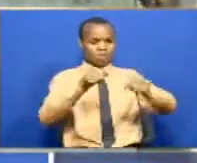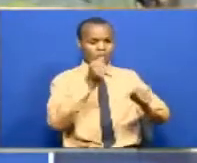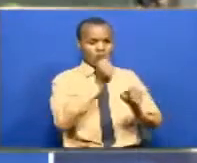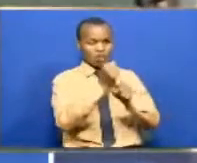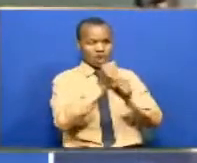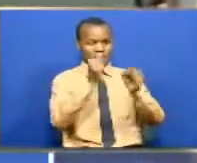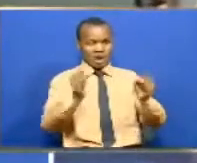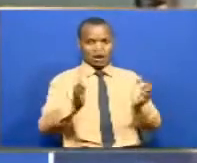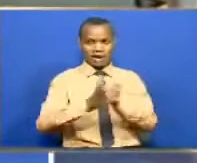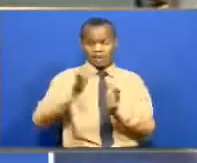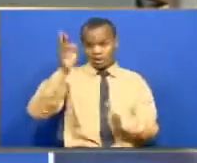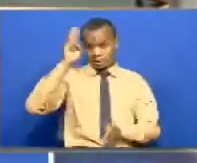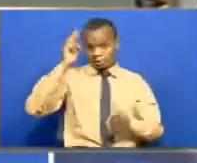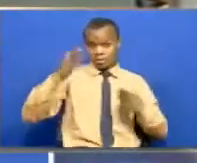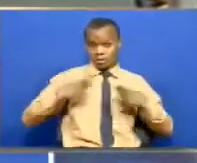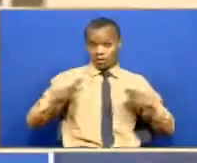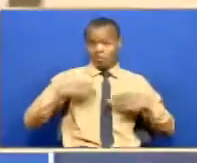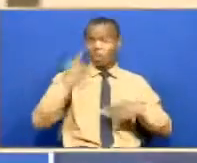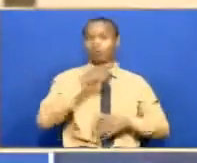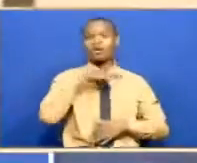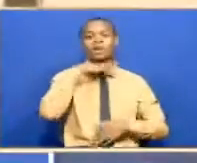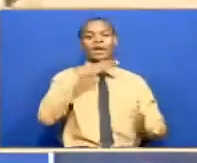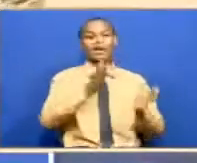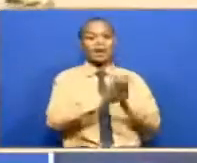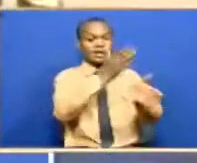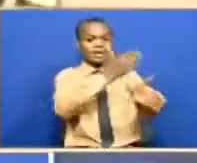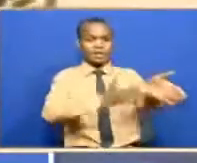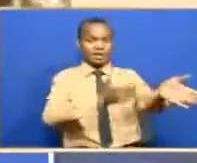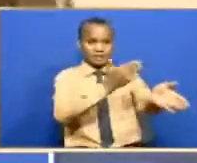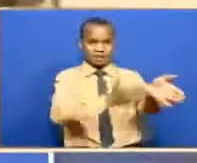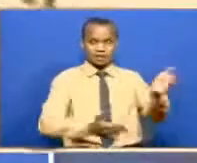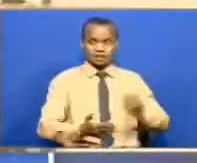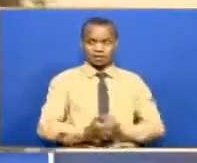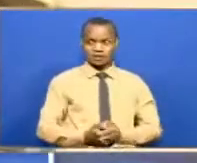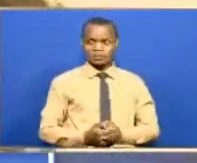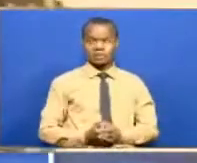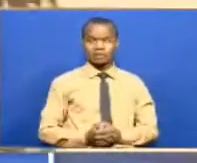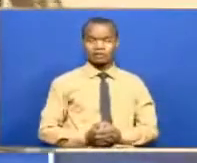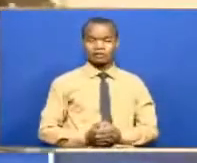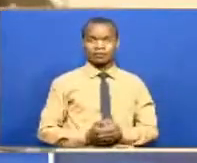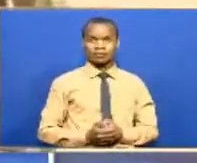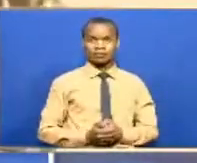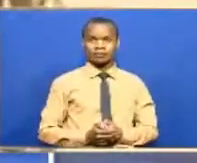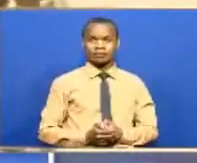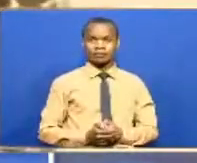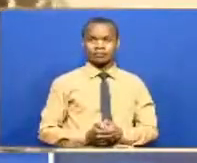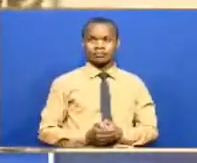remember those injured or deceased in the line of duty.